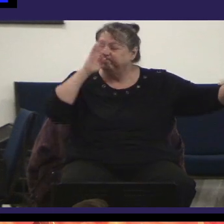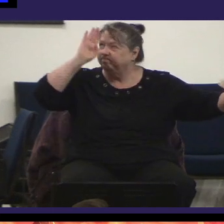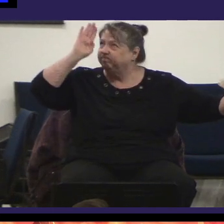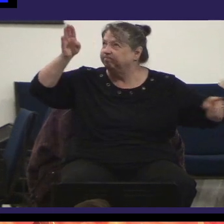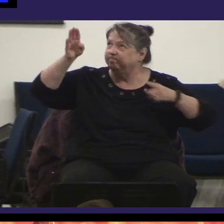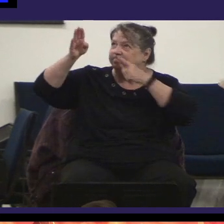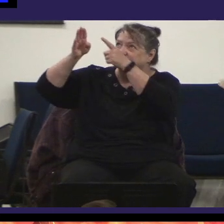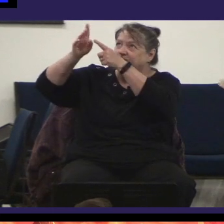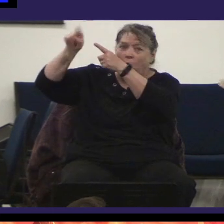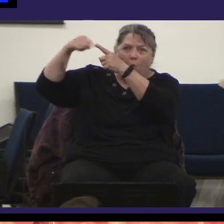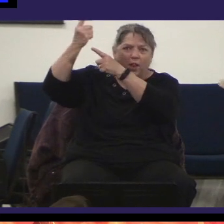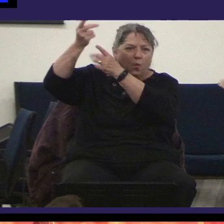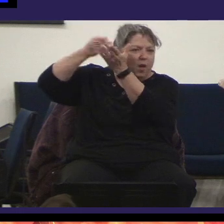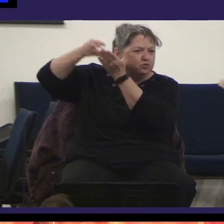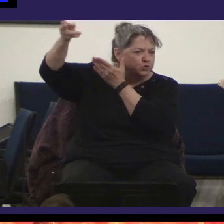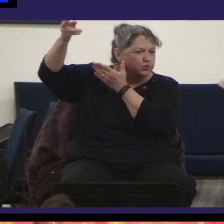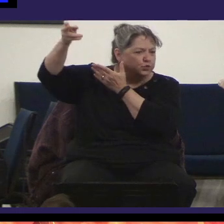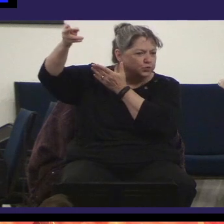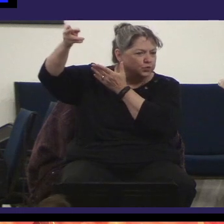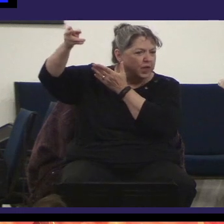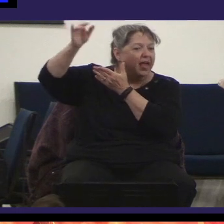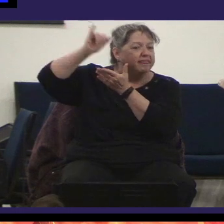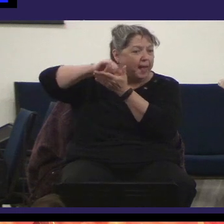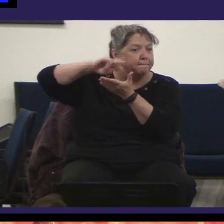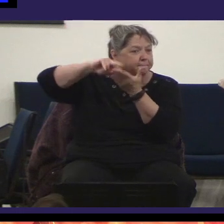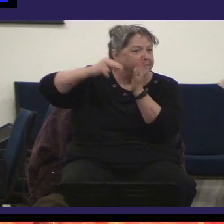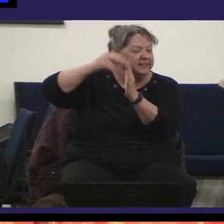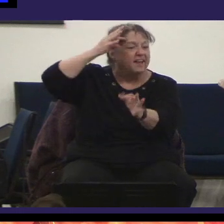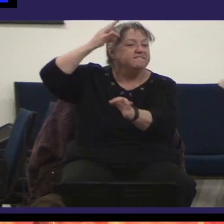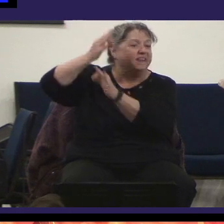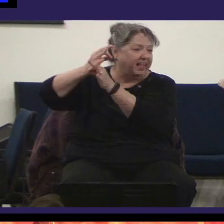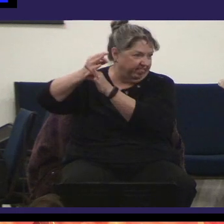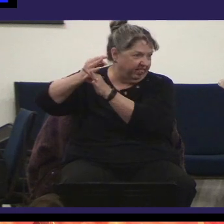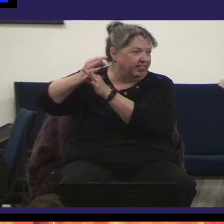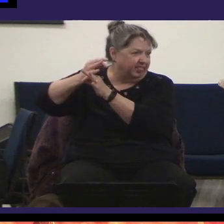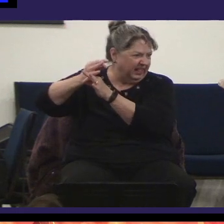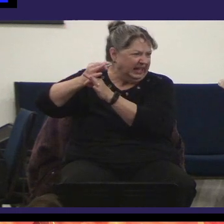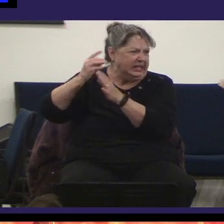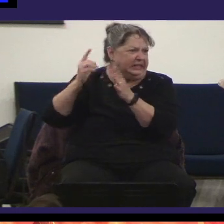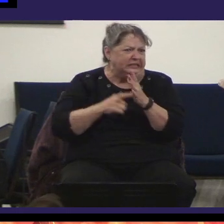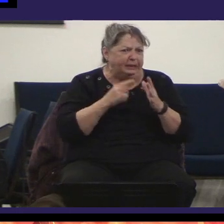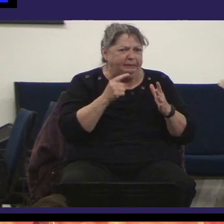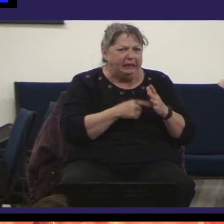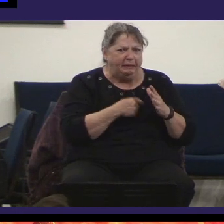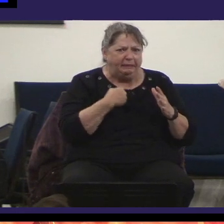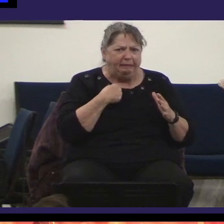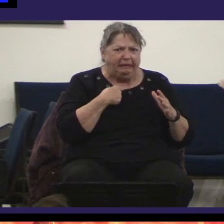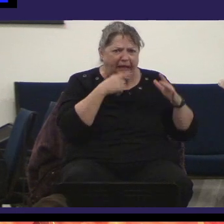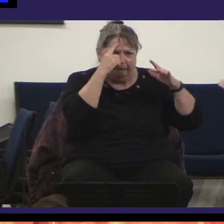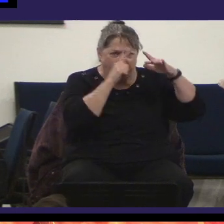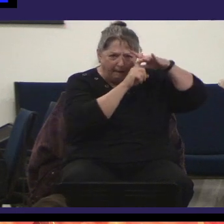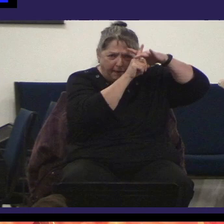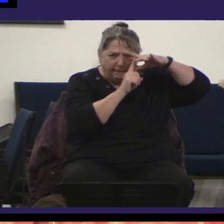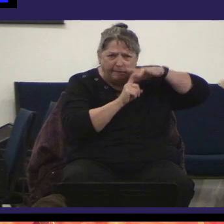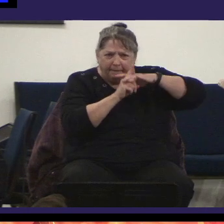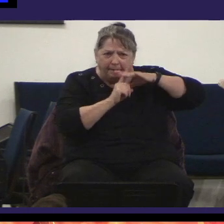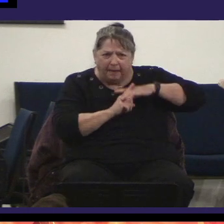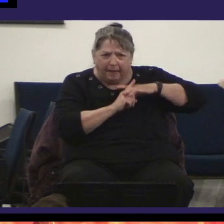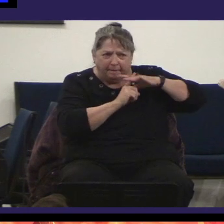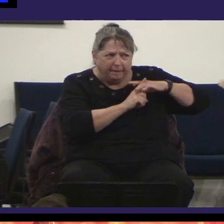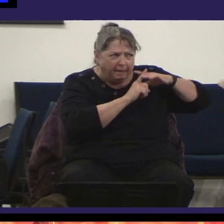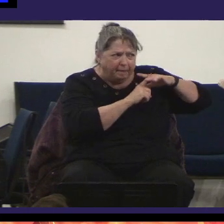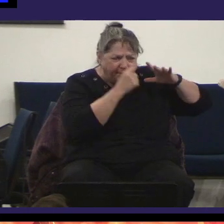And that's where we got into faith. And I said, you know, sometimes I have these thoughts that come into my head. Where do they come from?